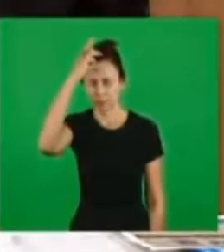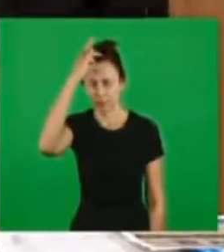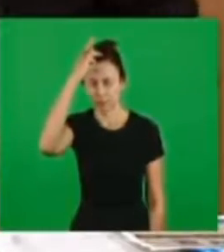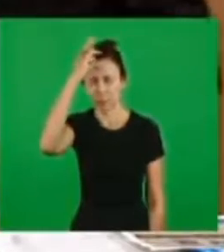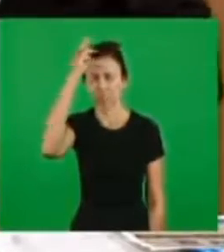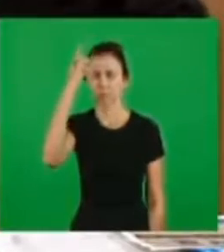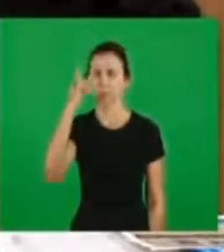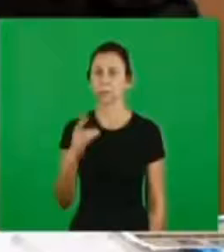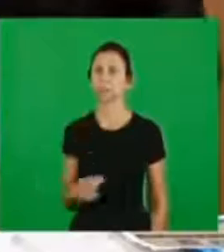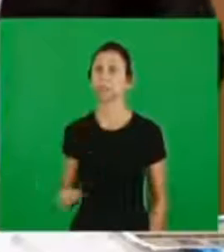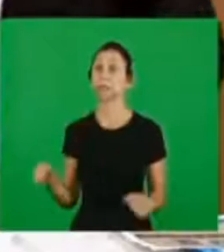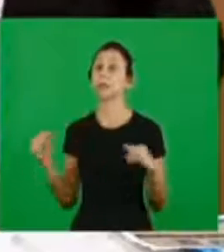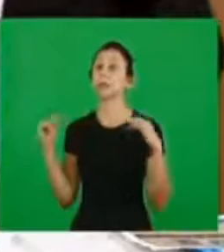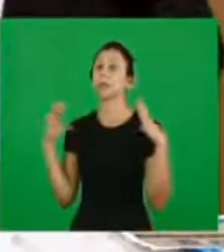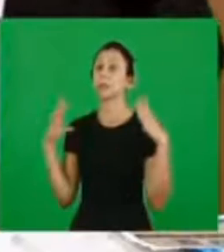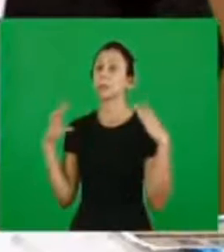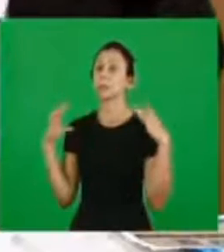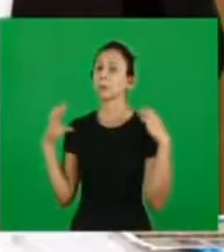already said,